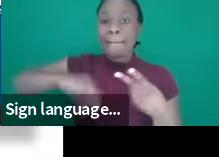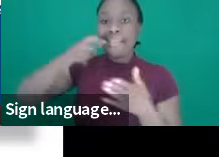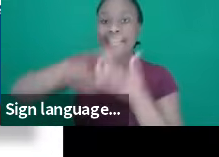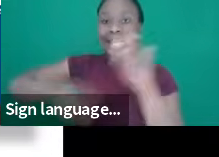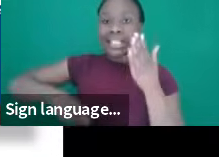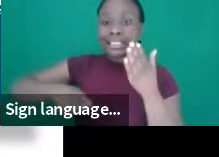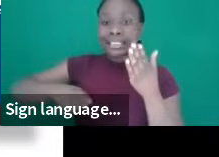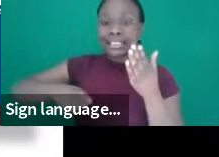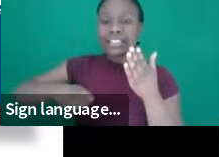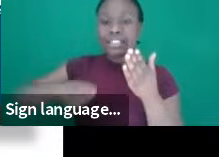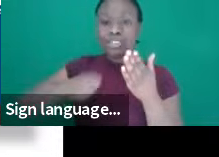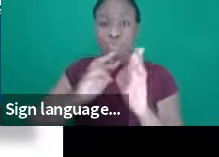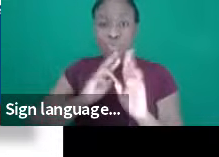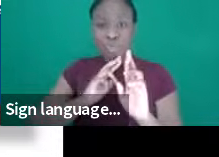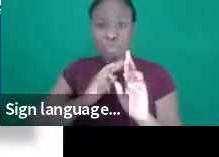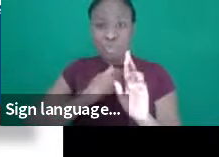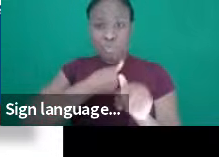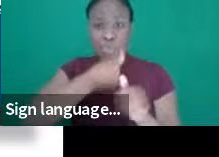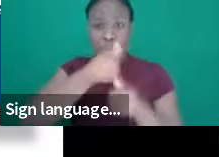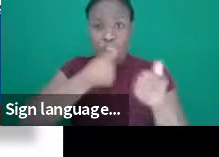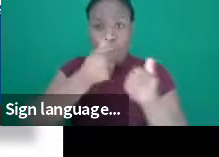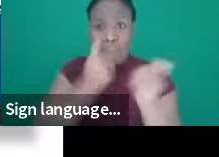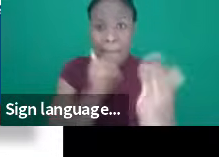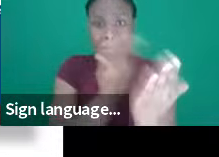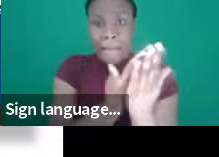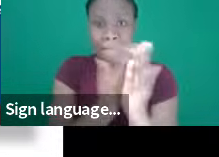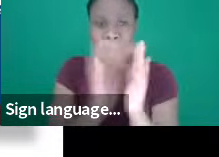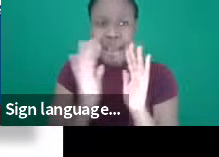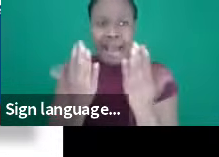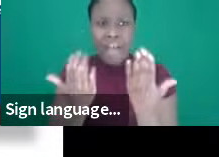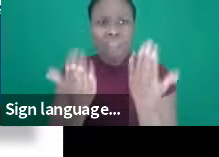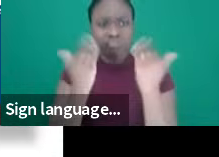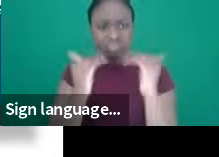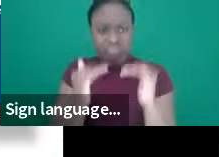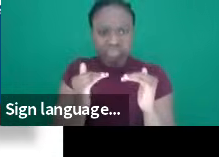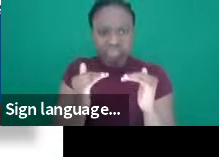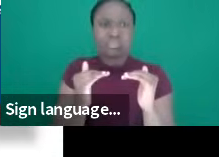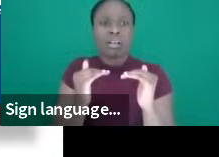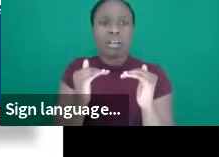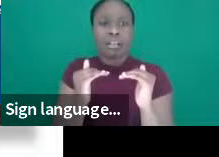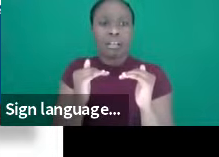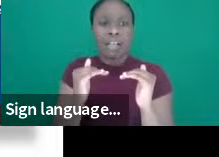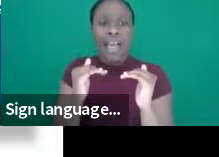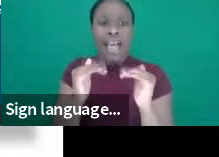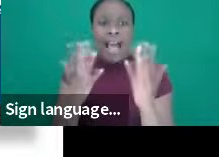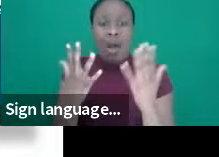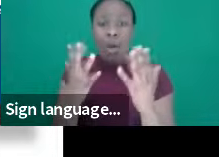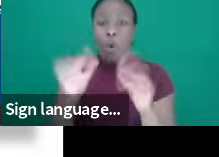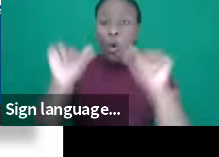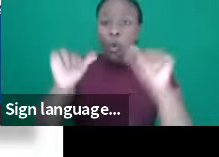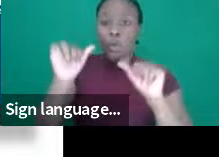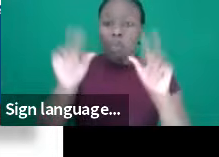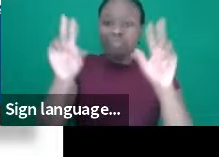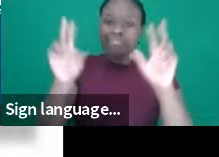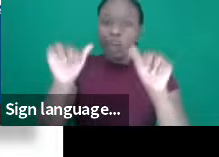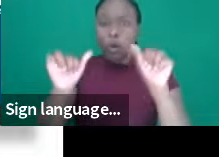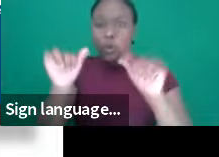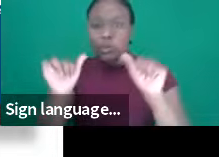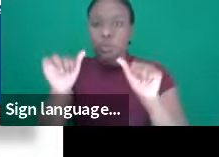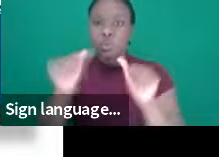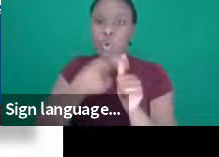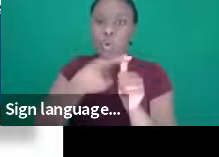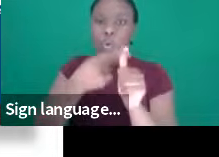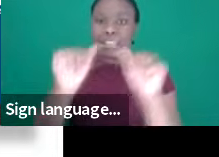assessment. After each video, we will pause and I'll touch on key takeaways that I would like you just to focus on. And then we'll end